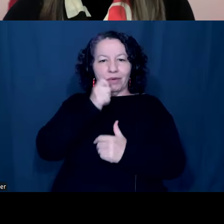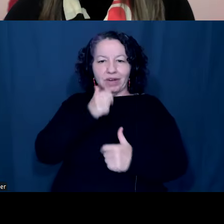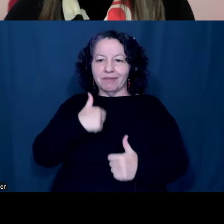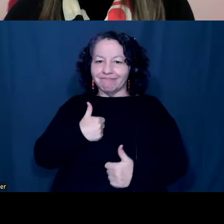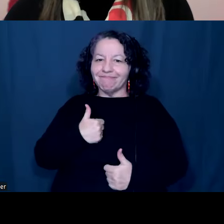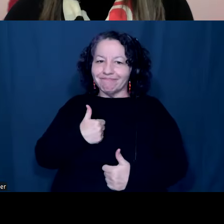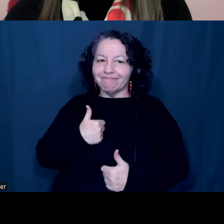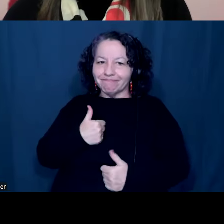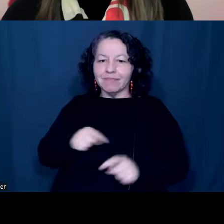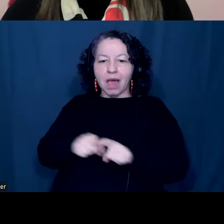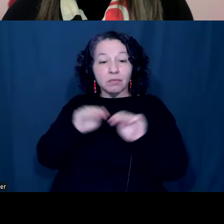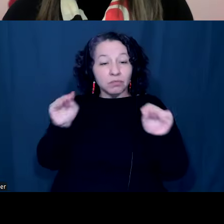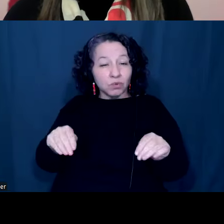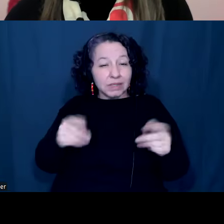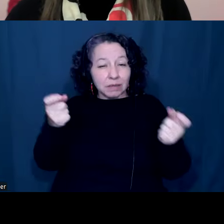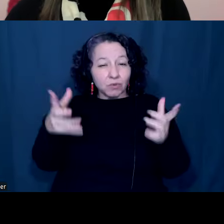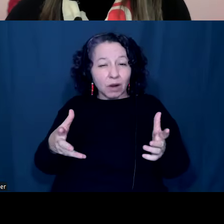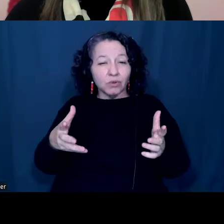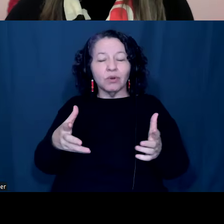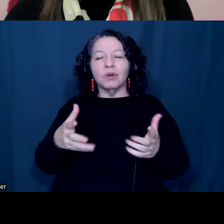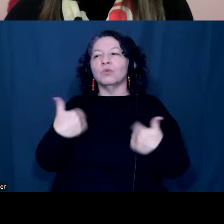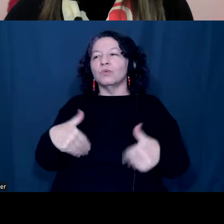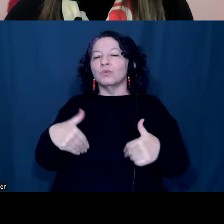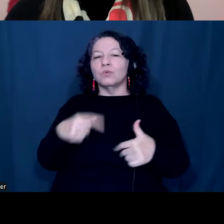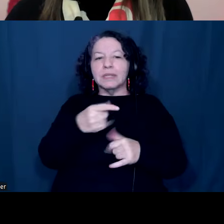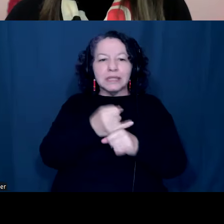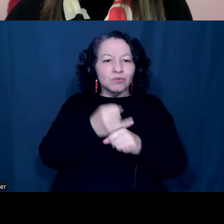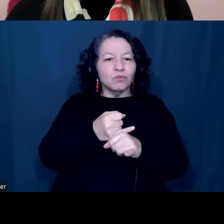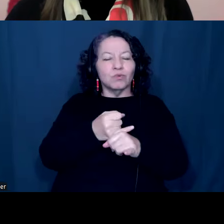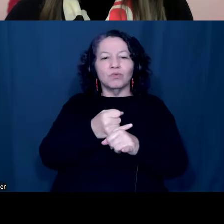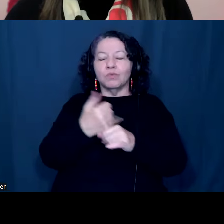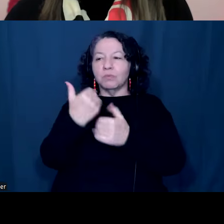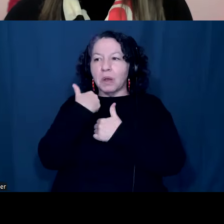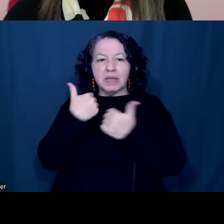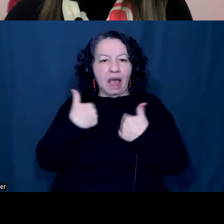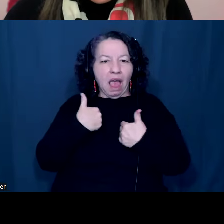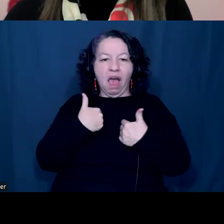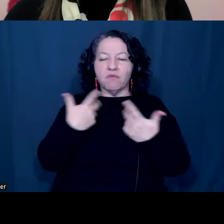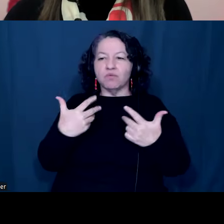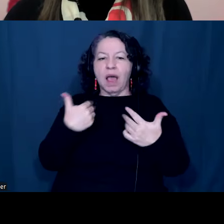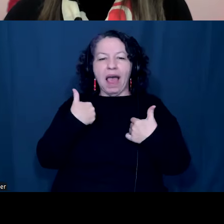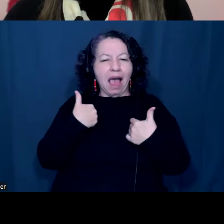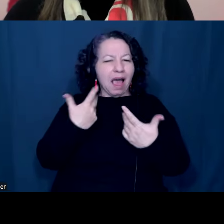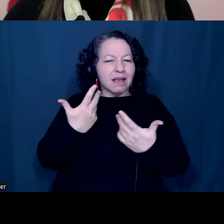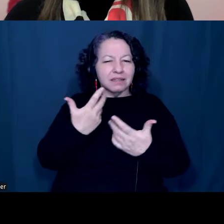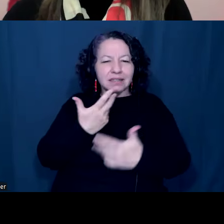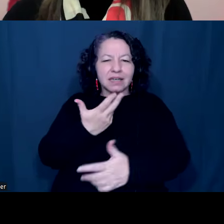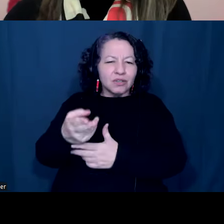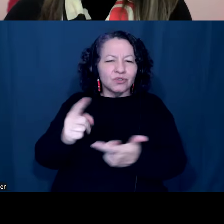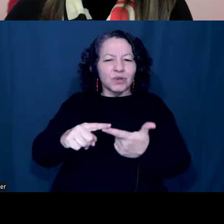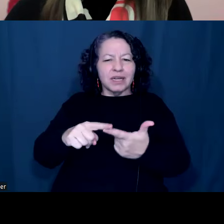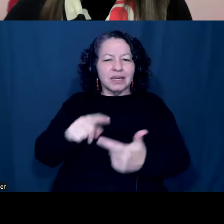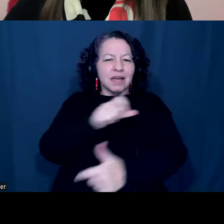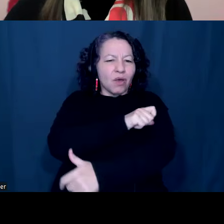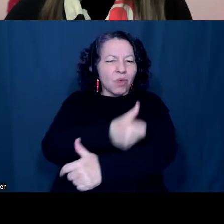I'm responsible for an institution that holds history, authority, and power. As a